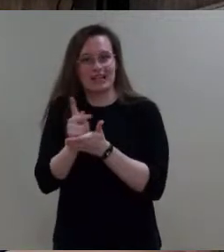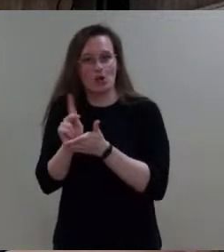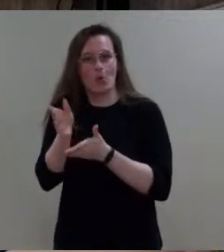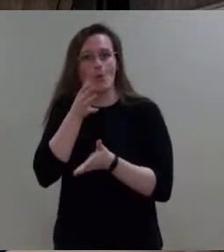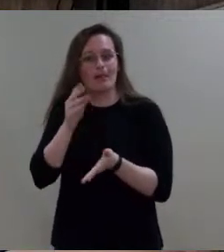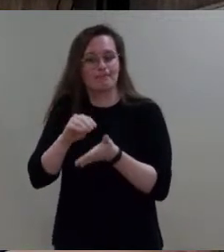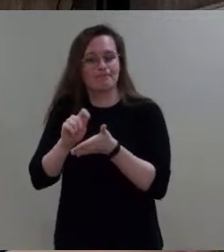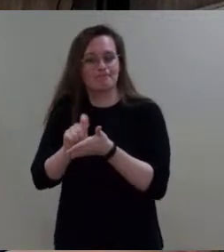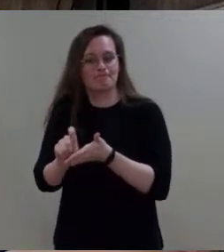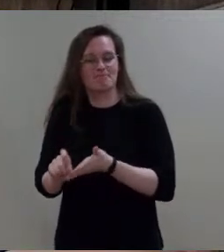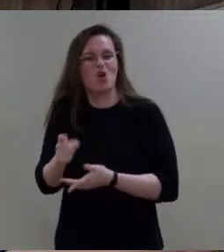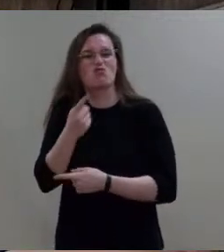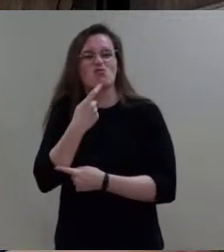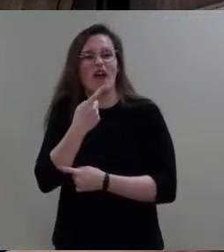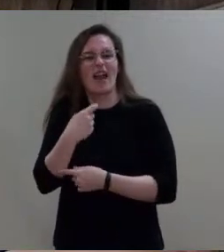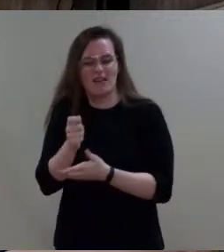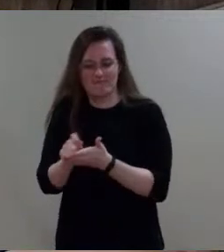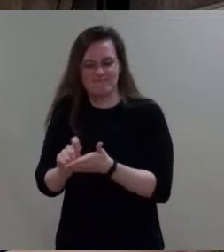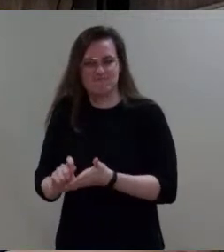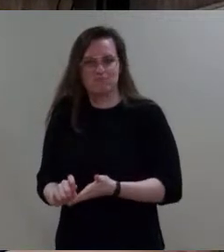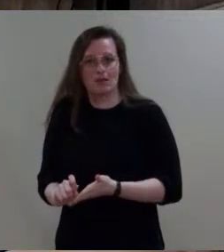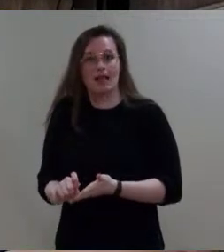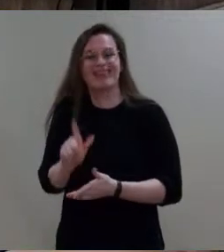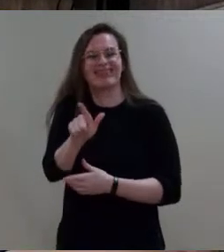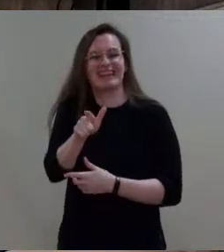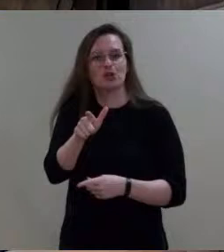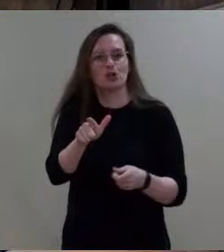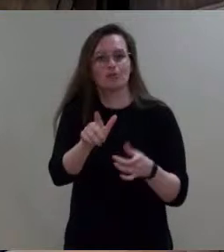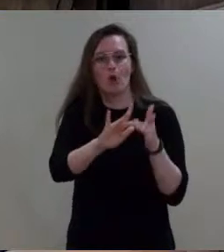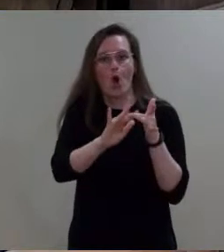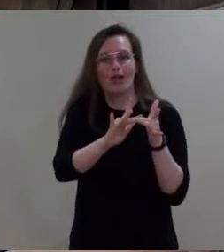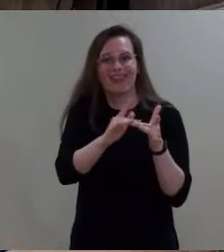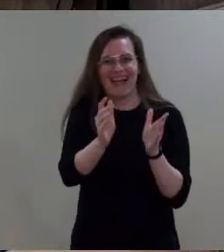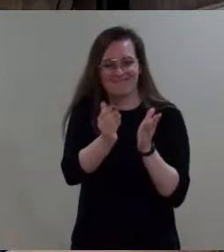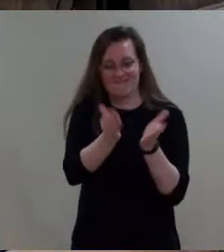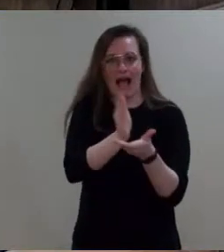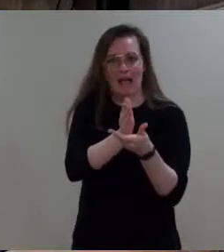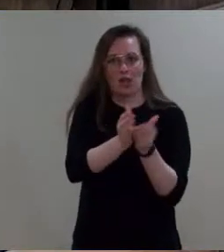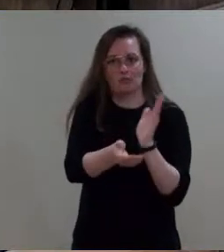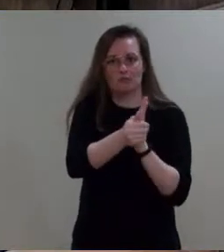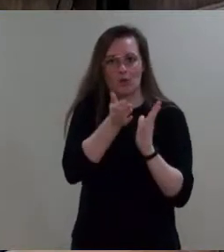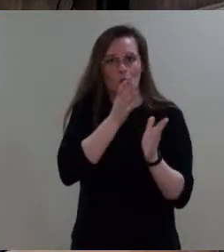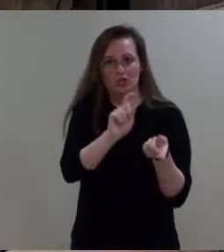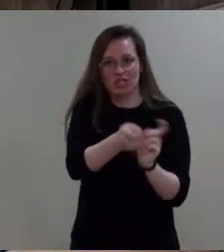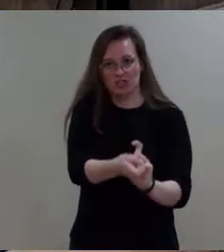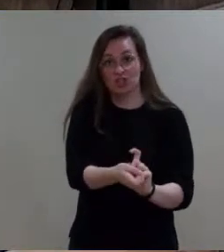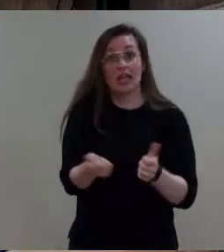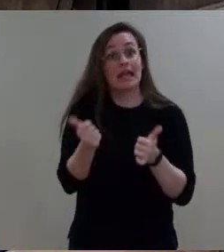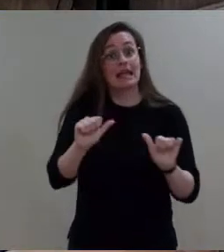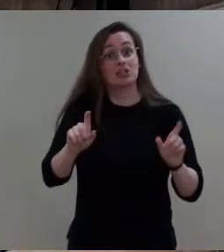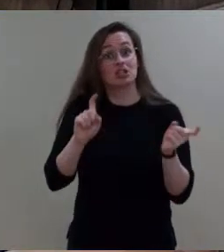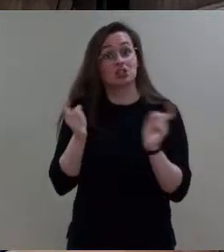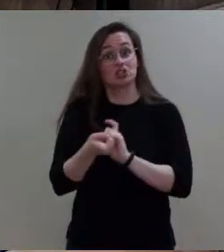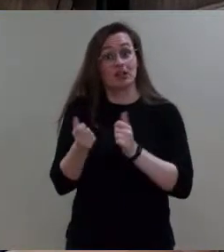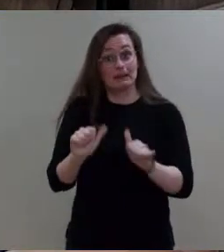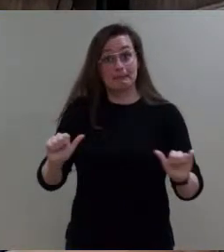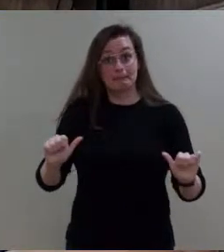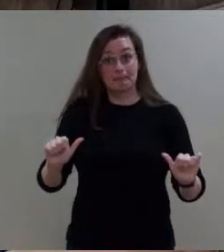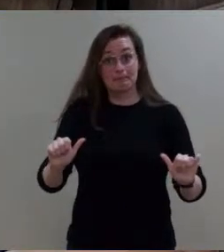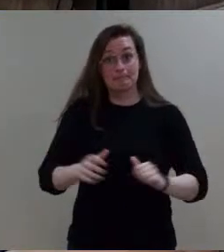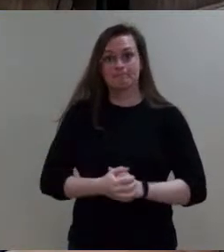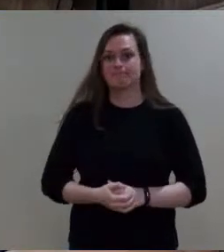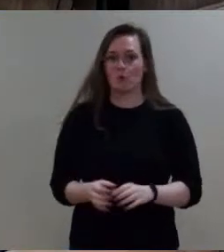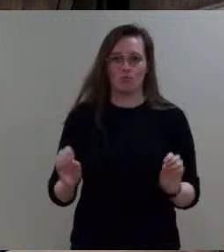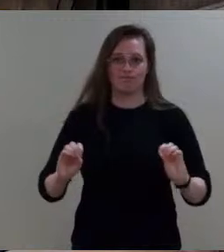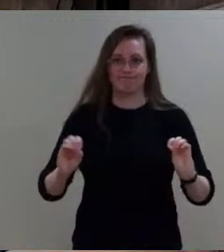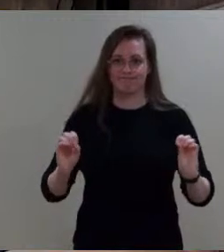in red, and the annotated minutes will be added to the electronic meeting file as approved. Any changes to the council meeting minutes?